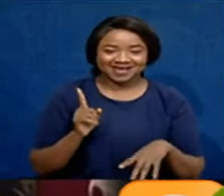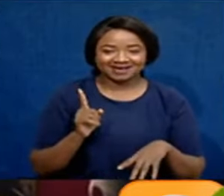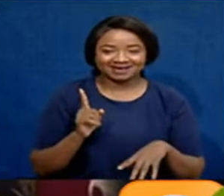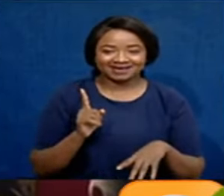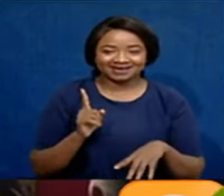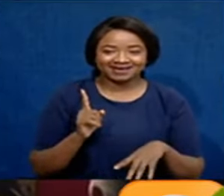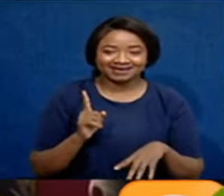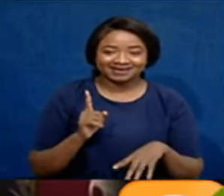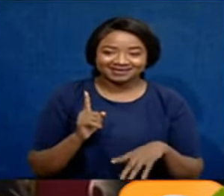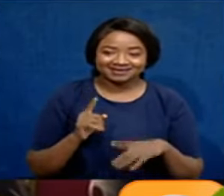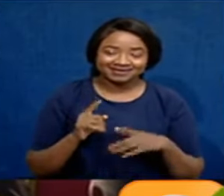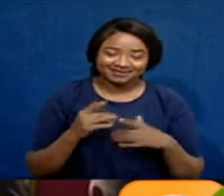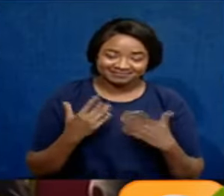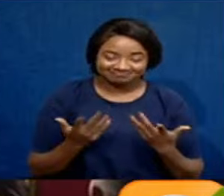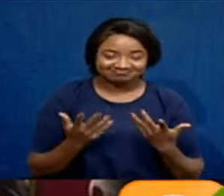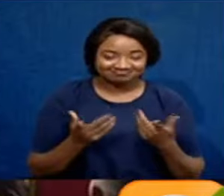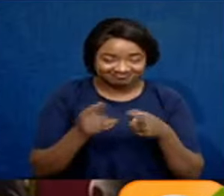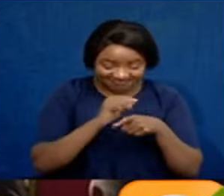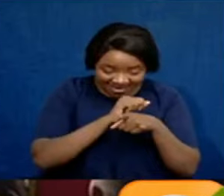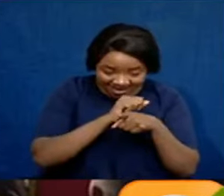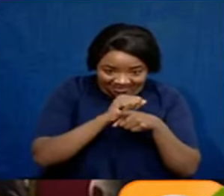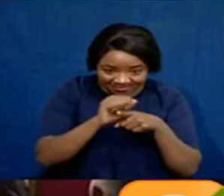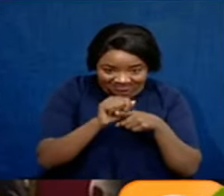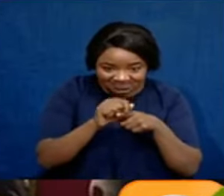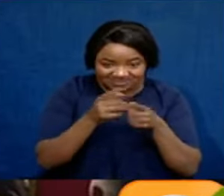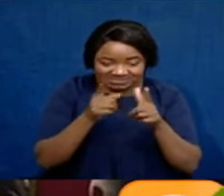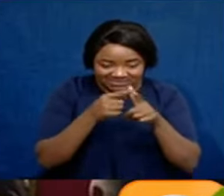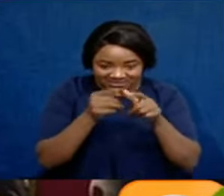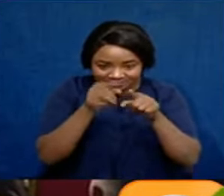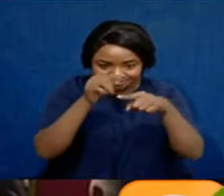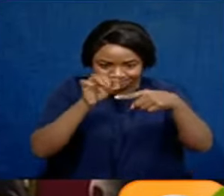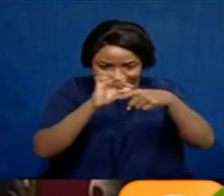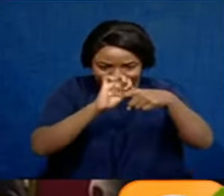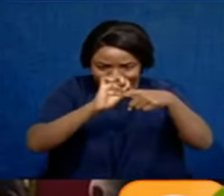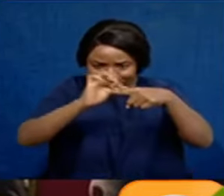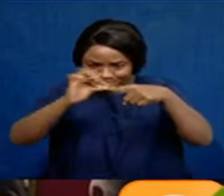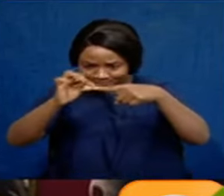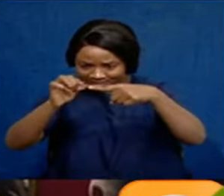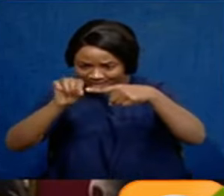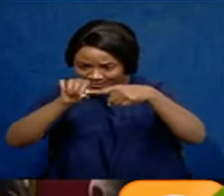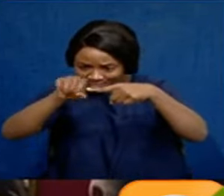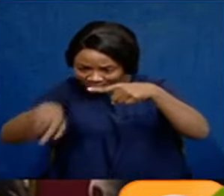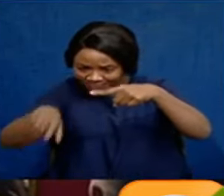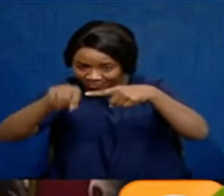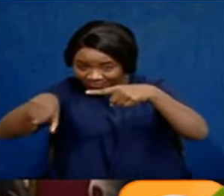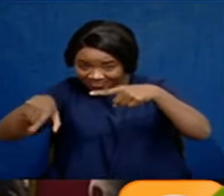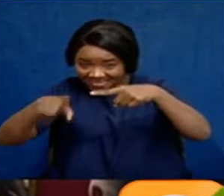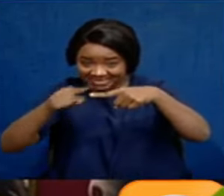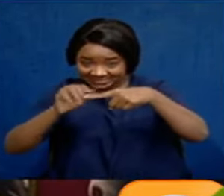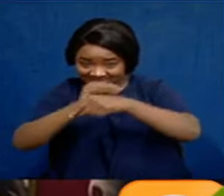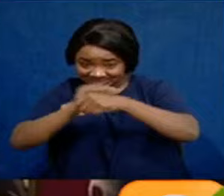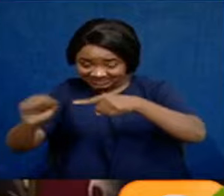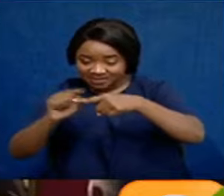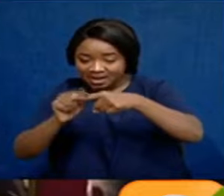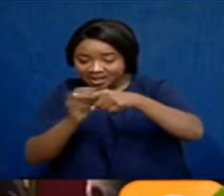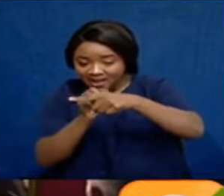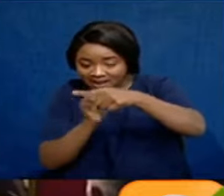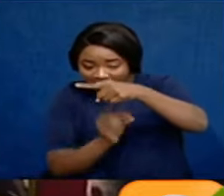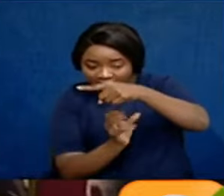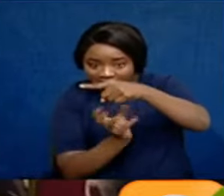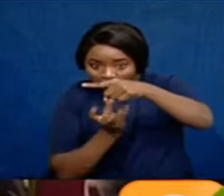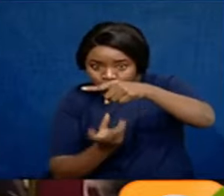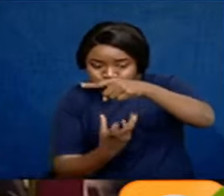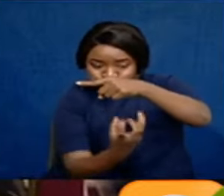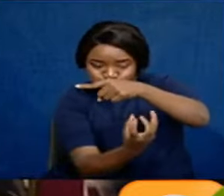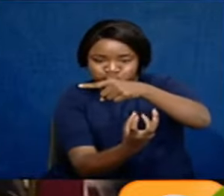And God put it just below the bladder, and then put in the tube, the urethra, that moves urine from